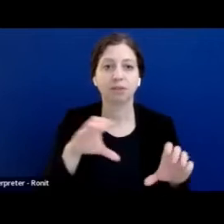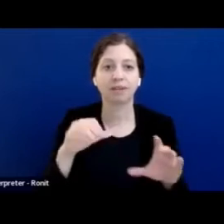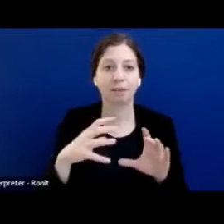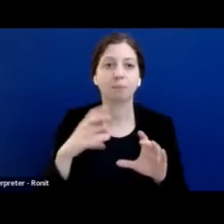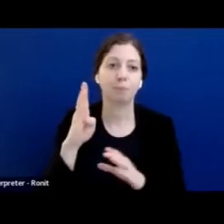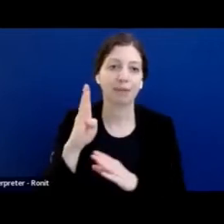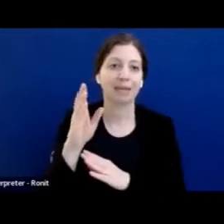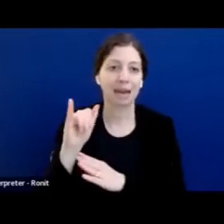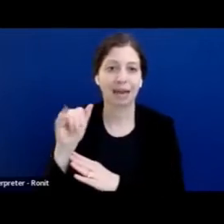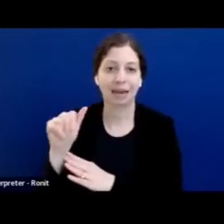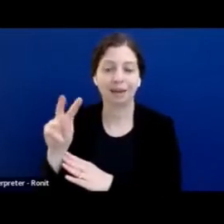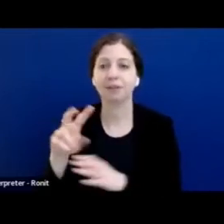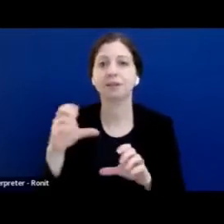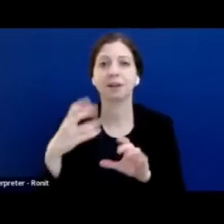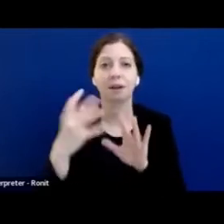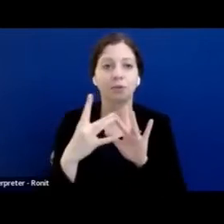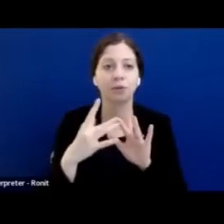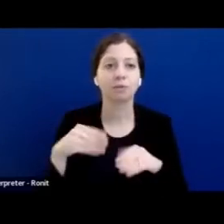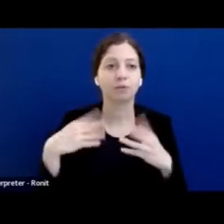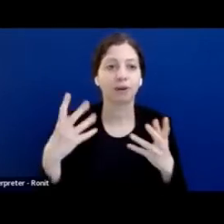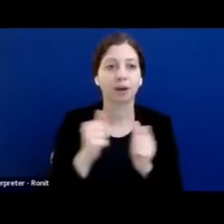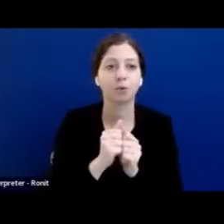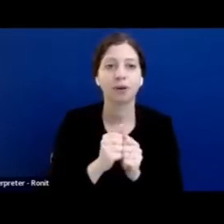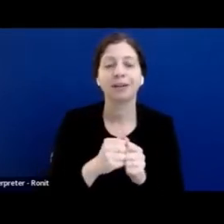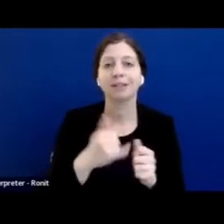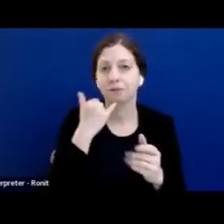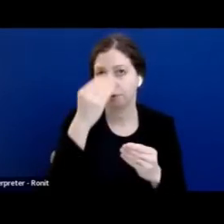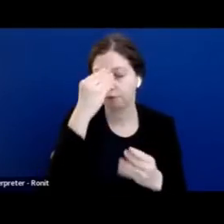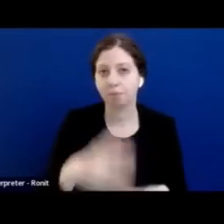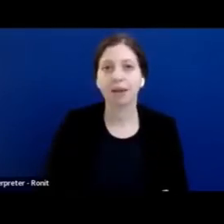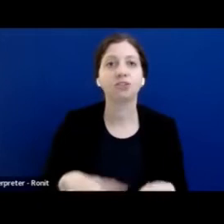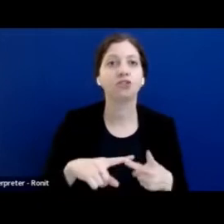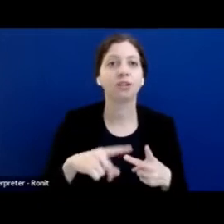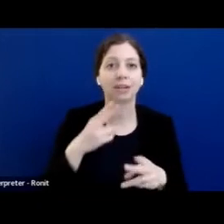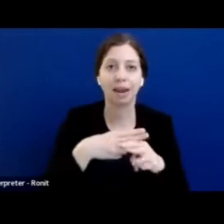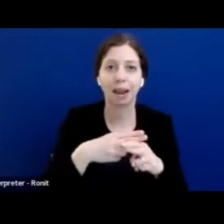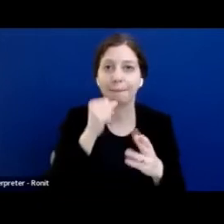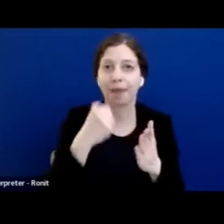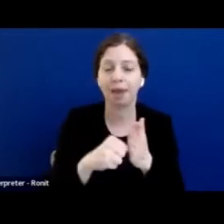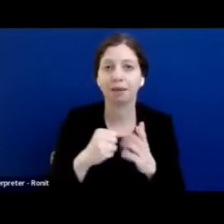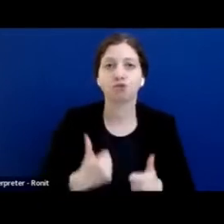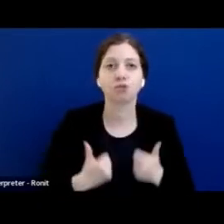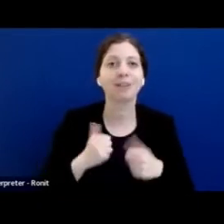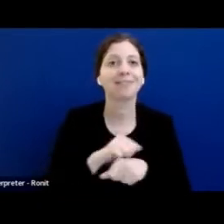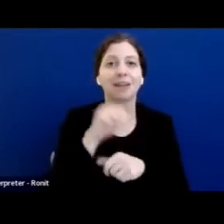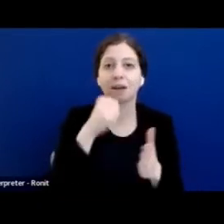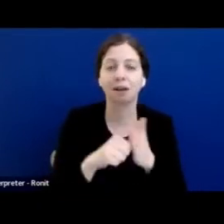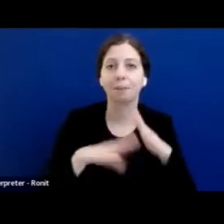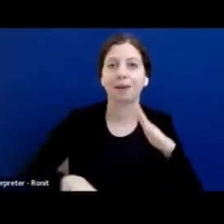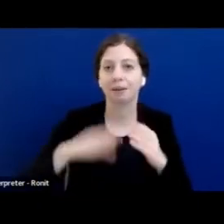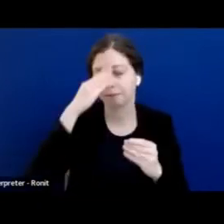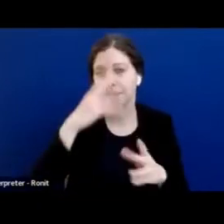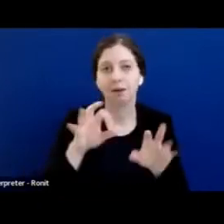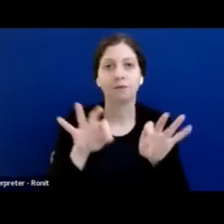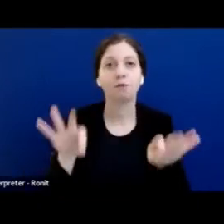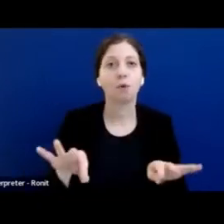them with telephone book level information, name and mailing address, and they send a letter, basic information, and a form the recipient can